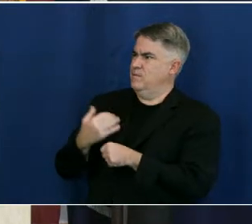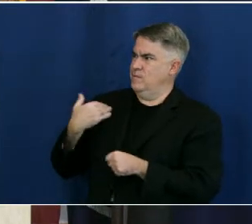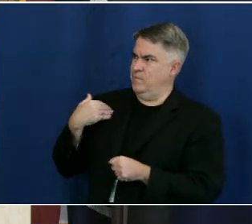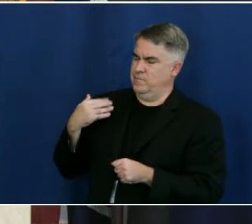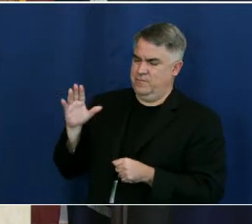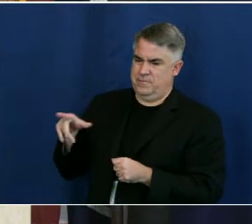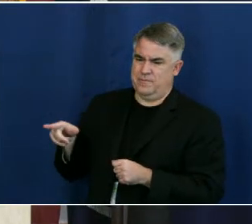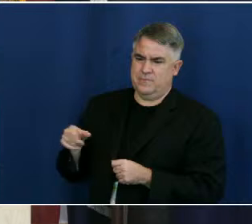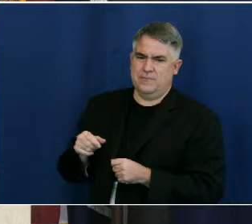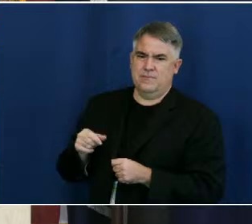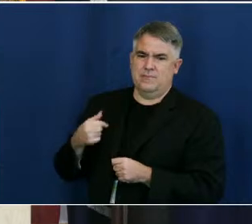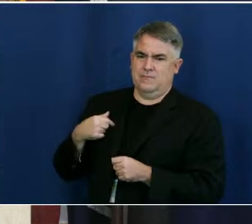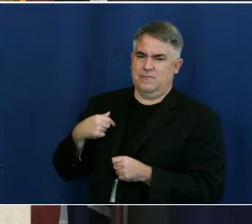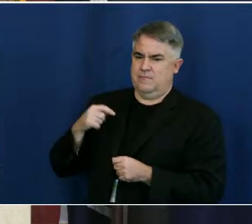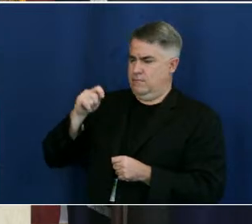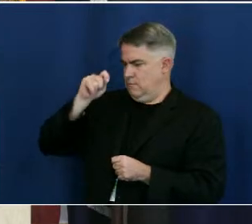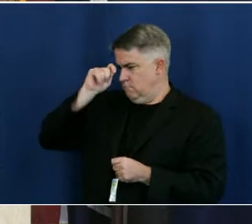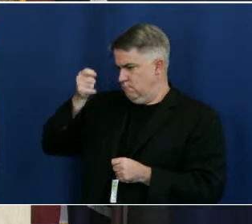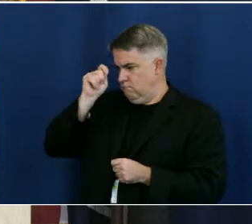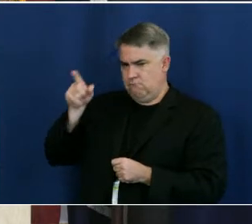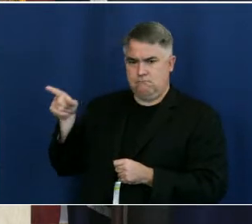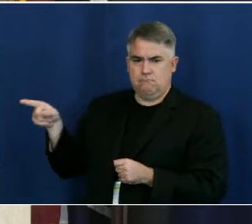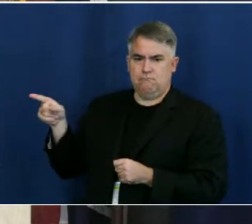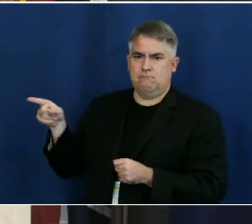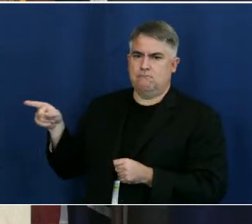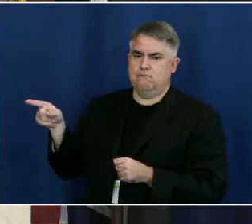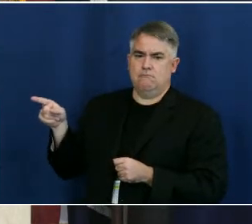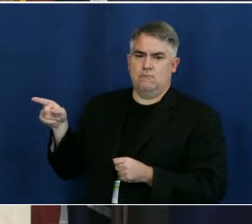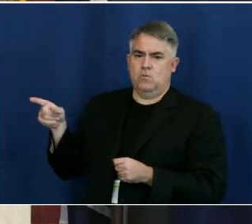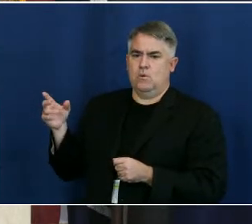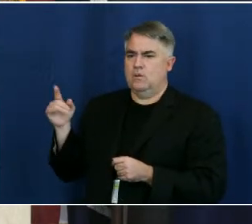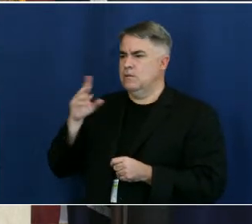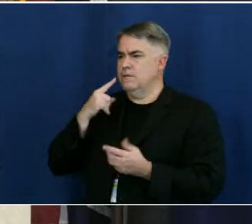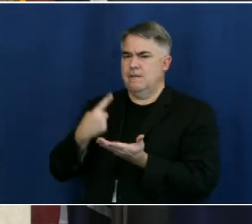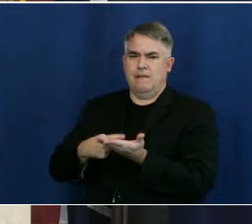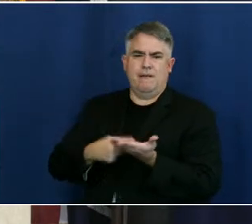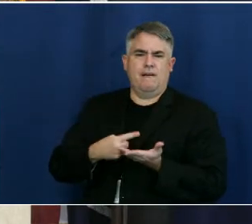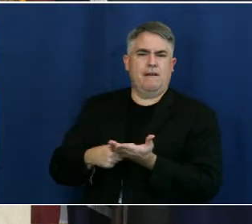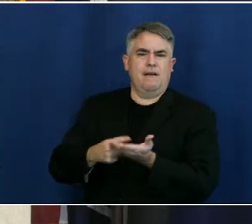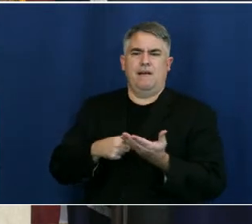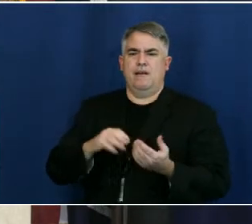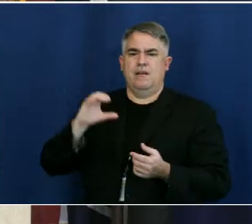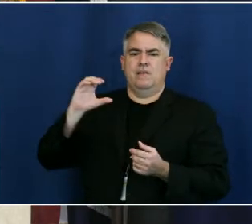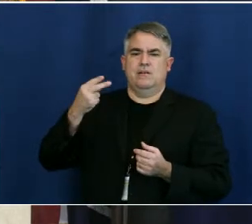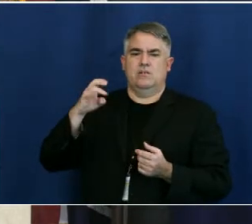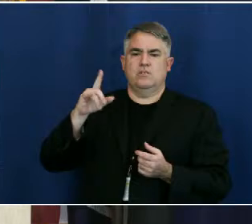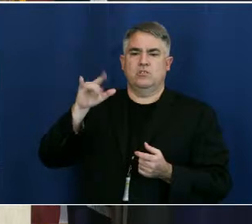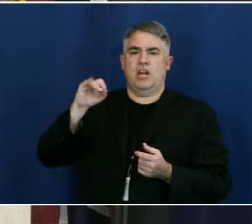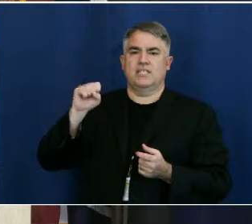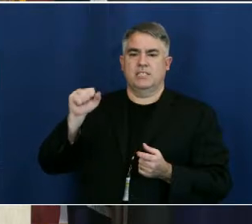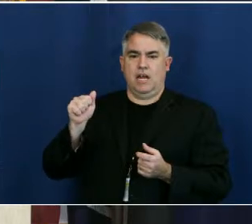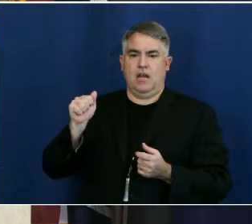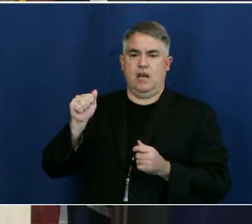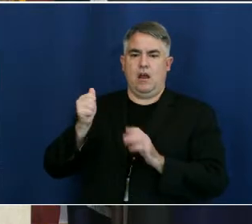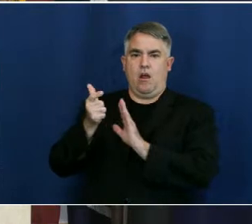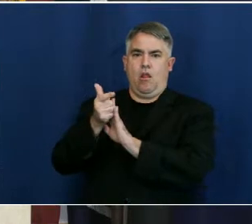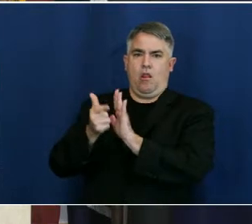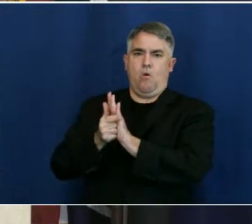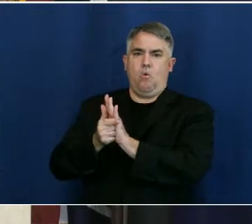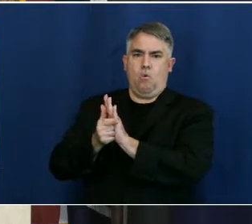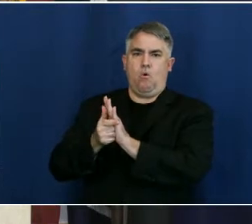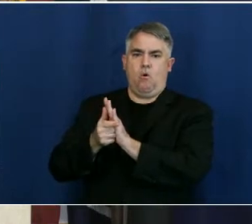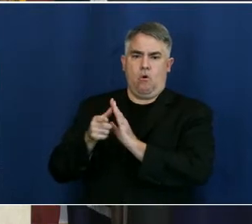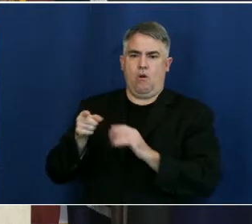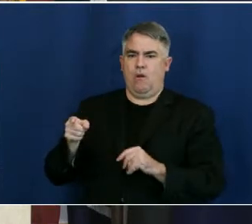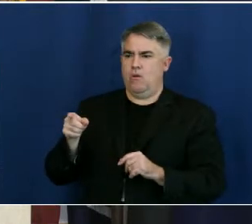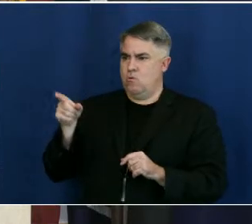you, authoring Chelsea's Law. I watched you walk the steps of the Capitol. I saw you at Balboa Park with the